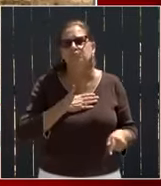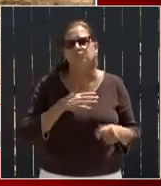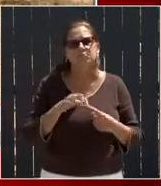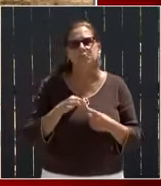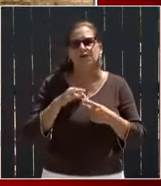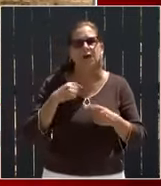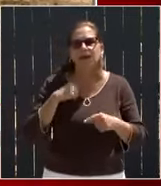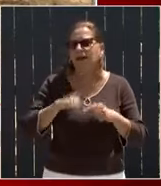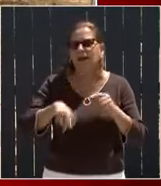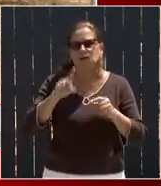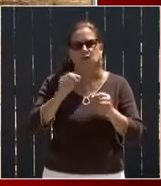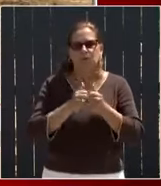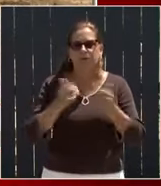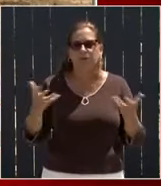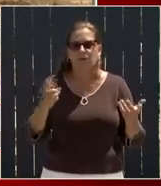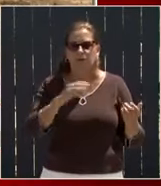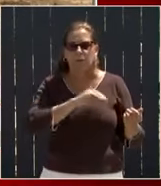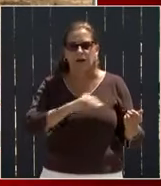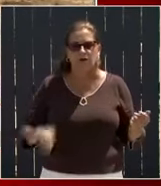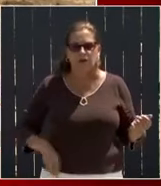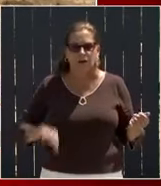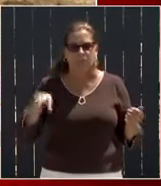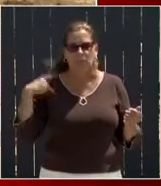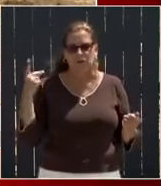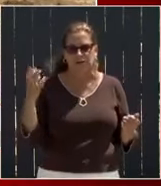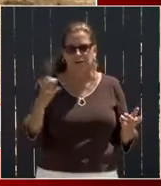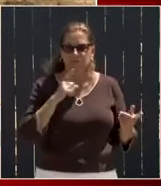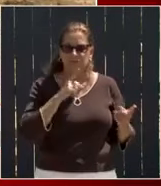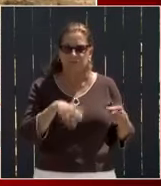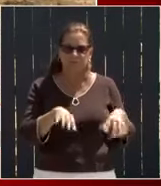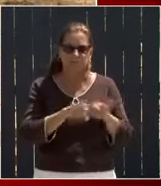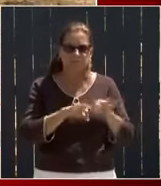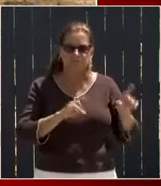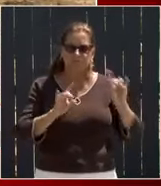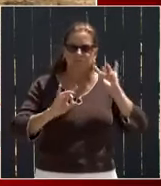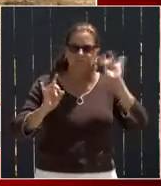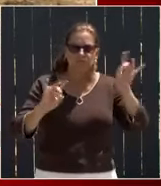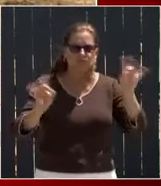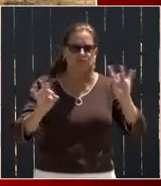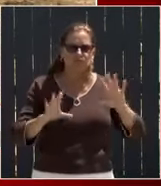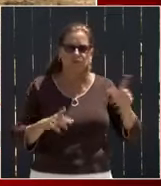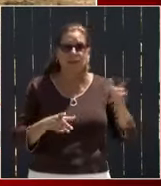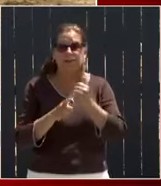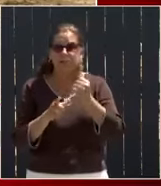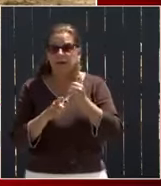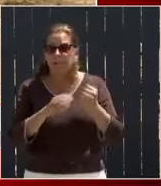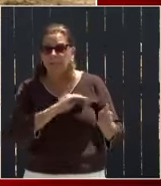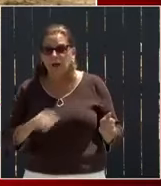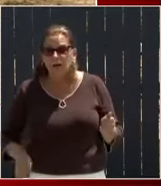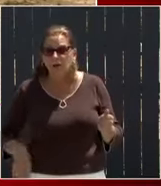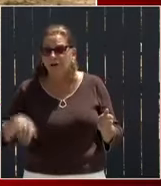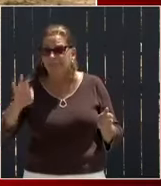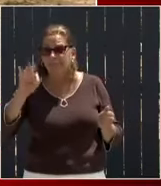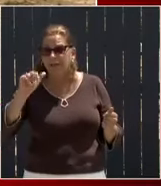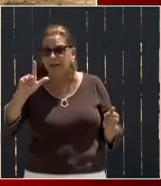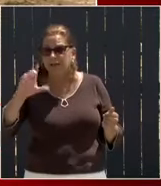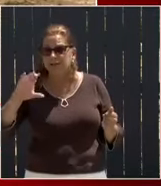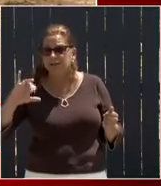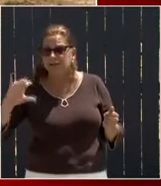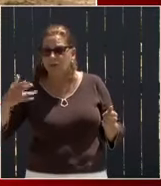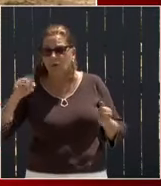so thank you, Mayor Bowser, Councilmember Gray, and the host of deputy mayors who all spent time in China to help create awareness about